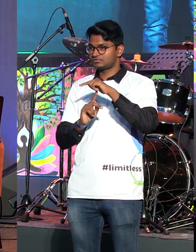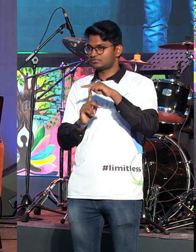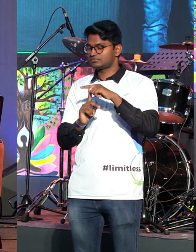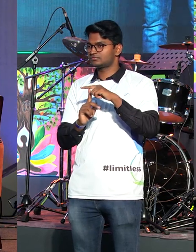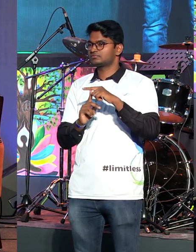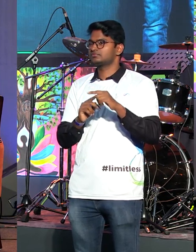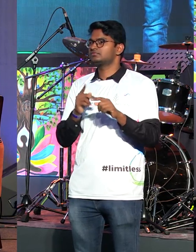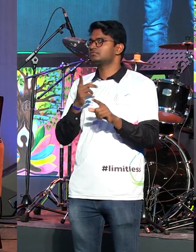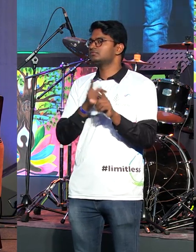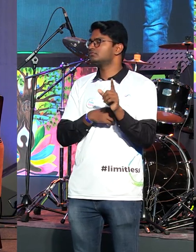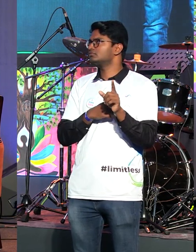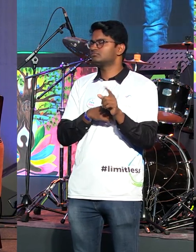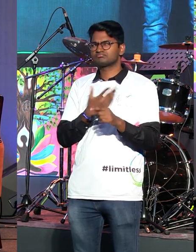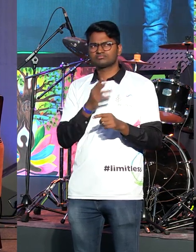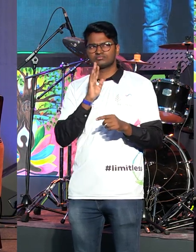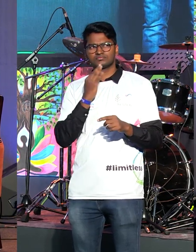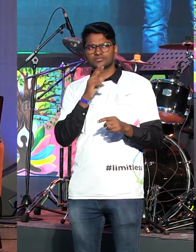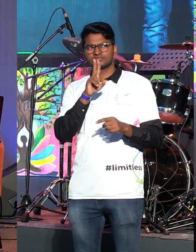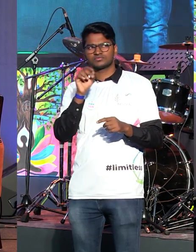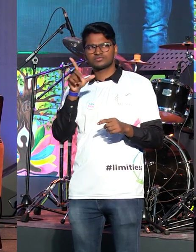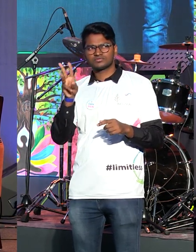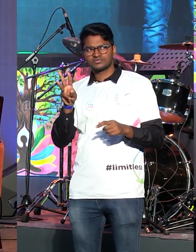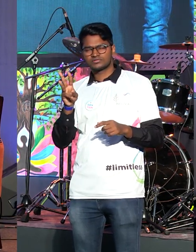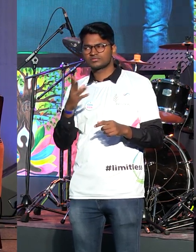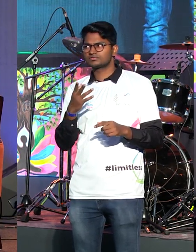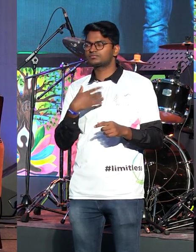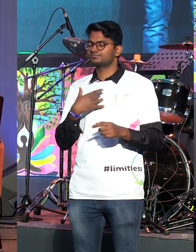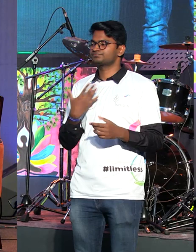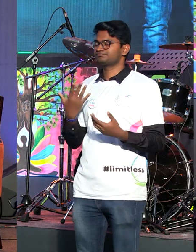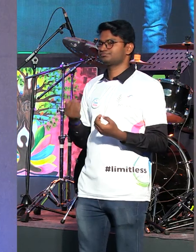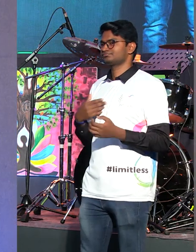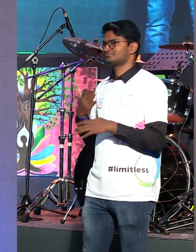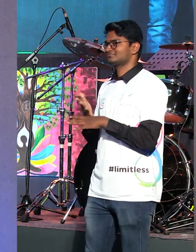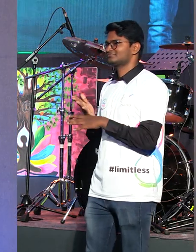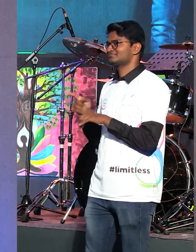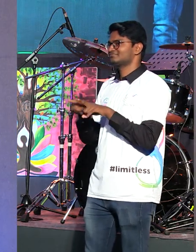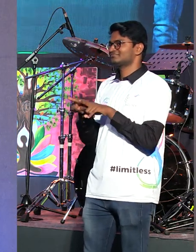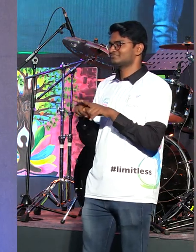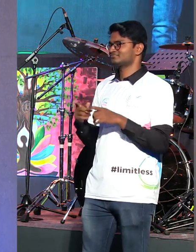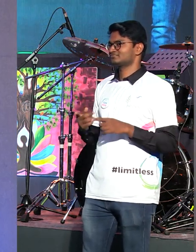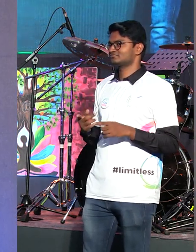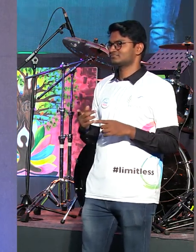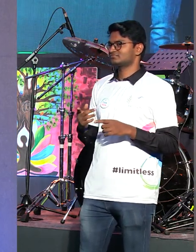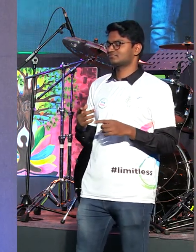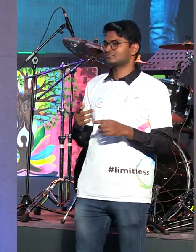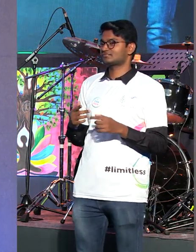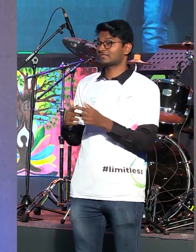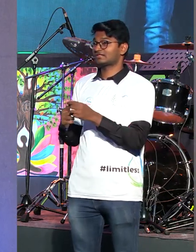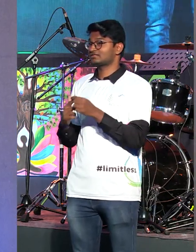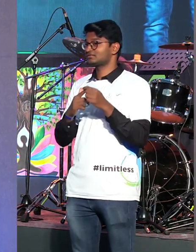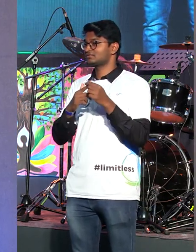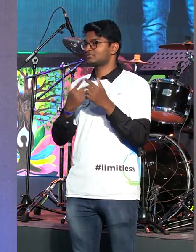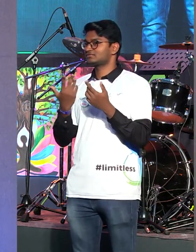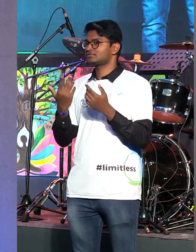was... So I'll just tell you a little bit about that. So as especially those who are darker